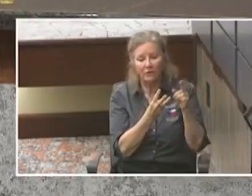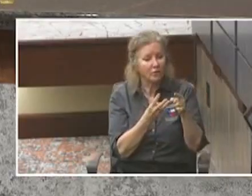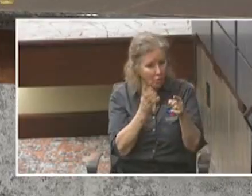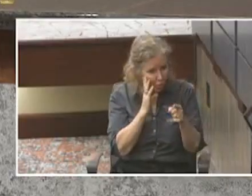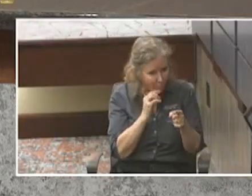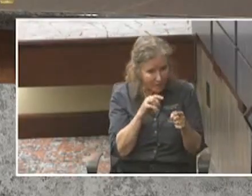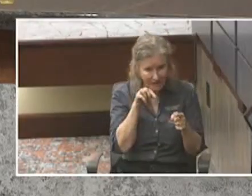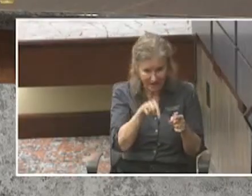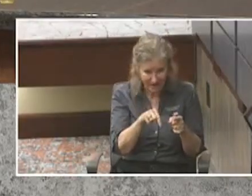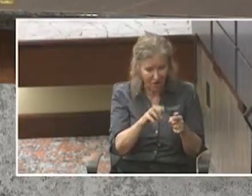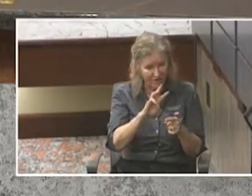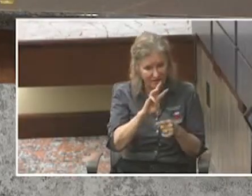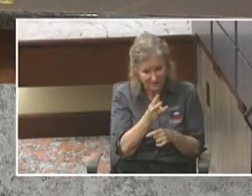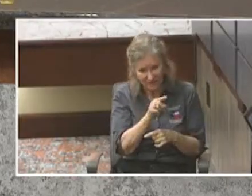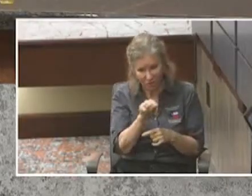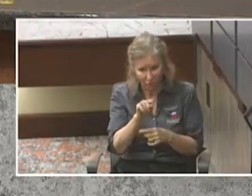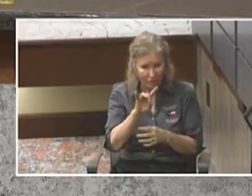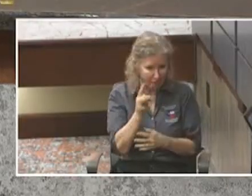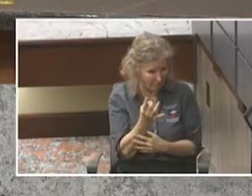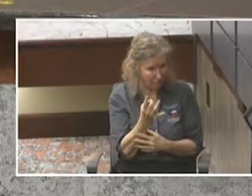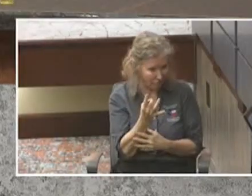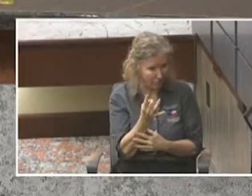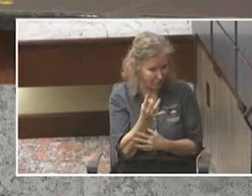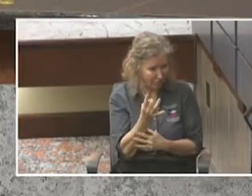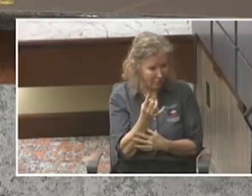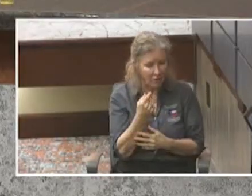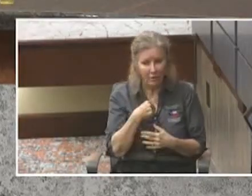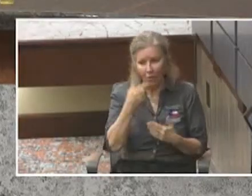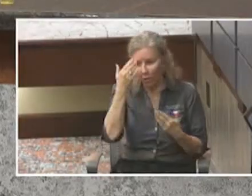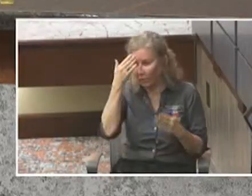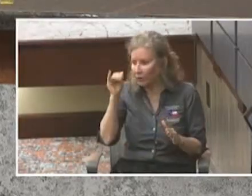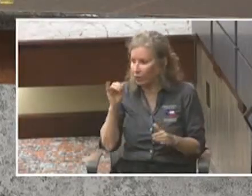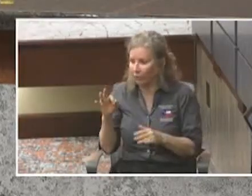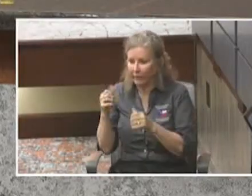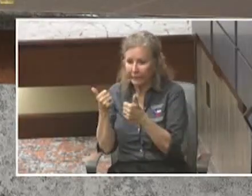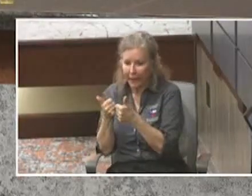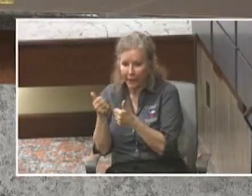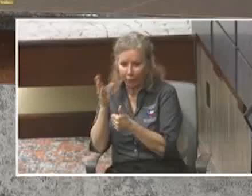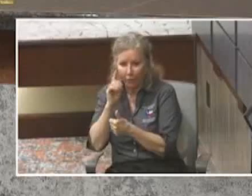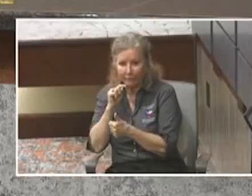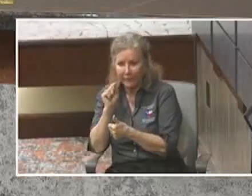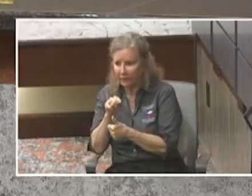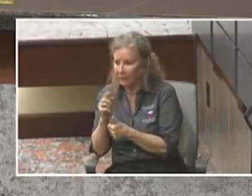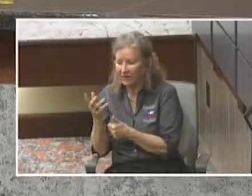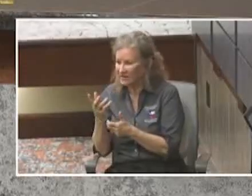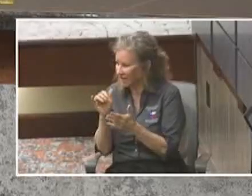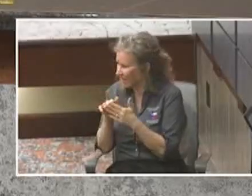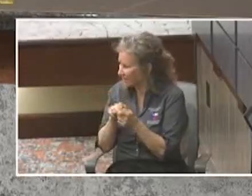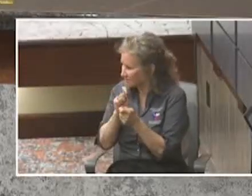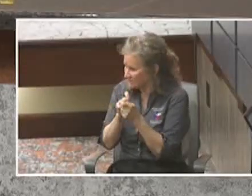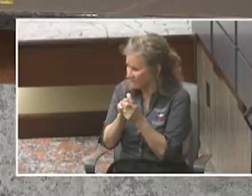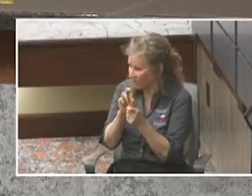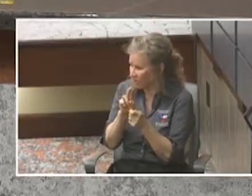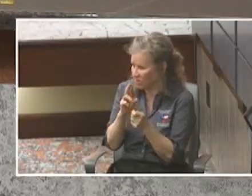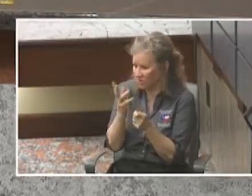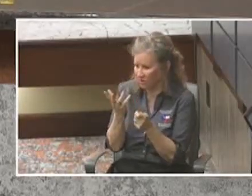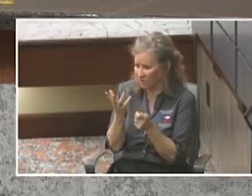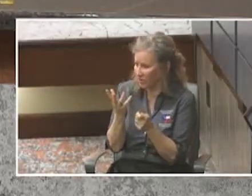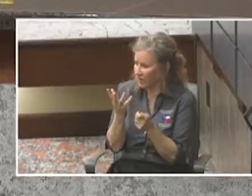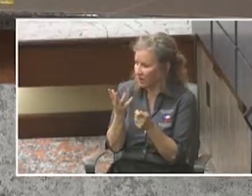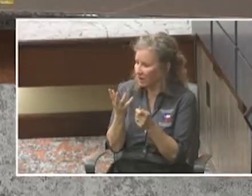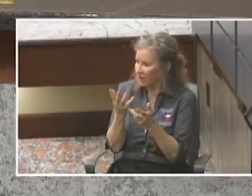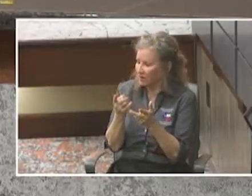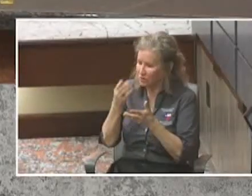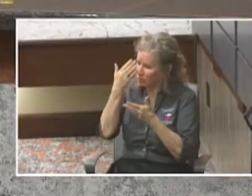this area the 6th through the 8th. And we don't know if the game is gonna be is it that specific, or is it as you're trying to kind